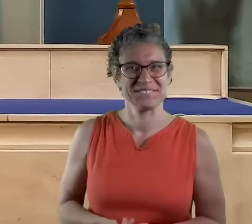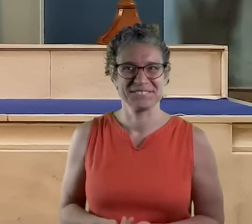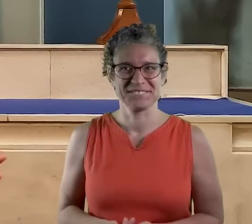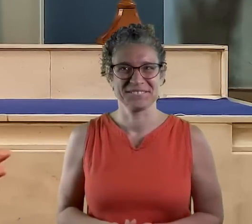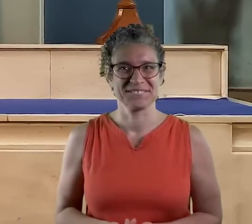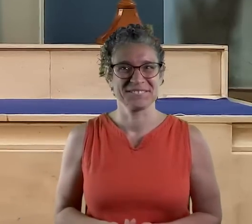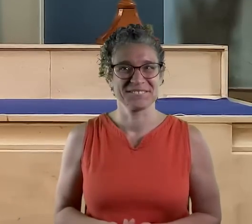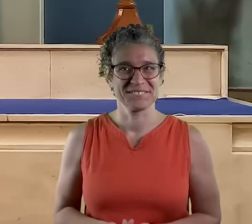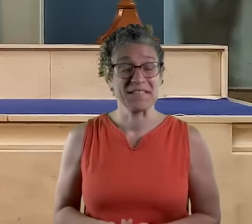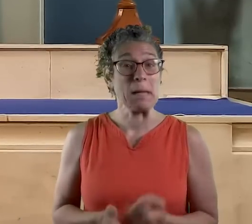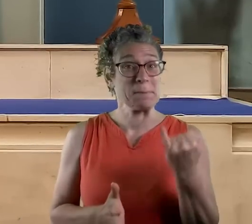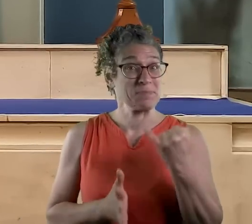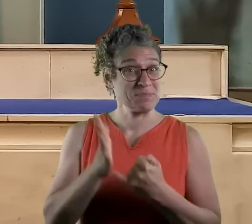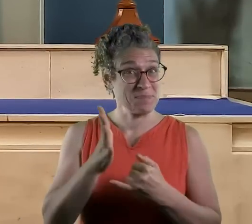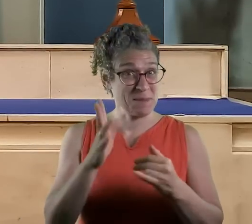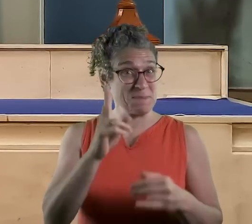A final blessing.